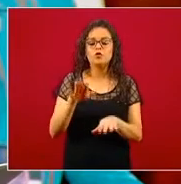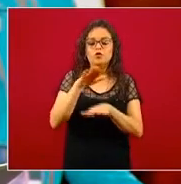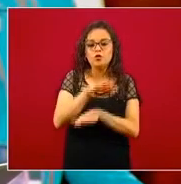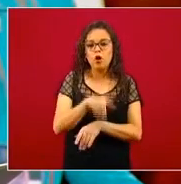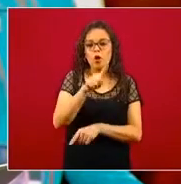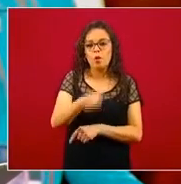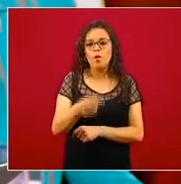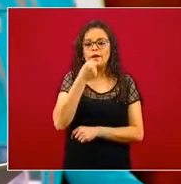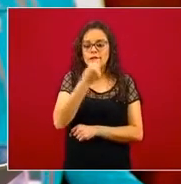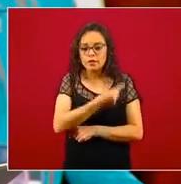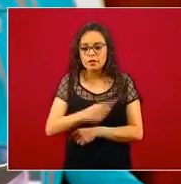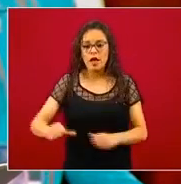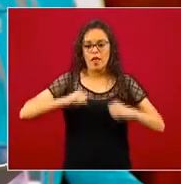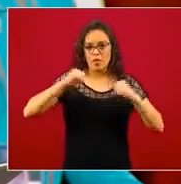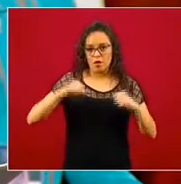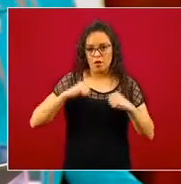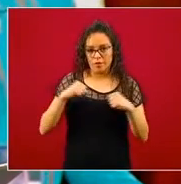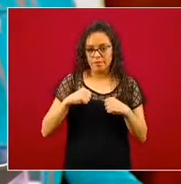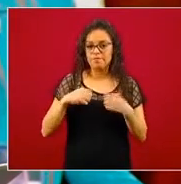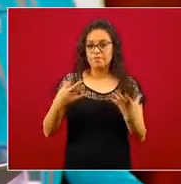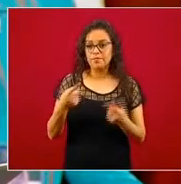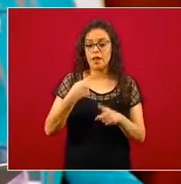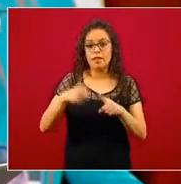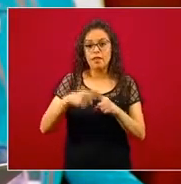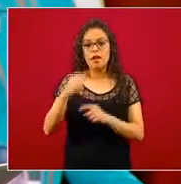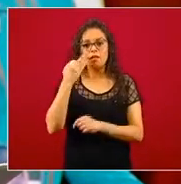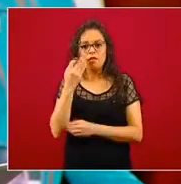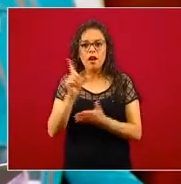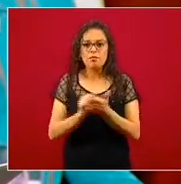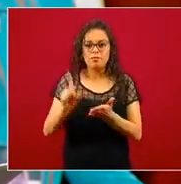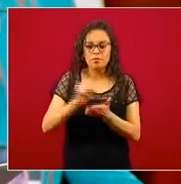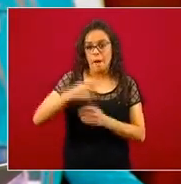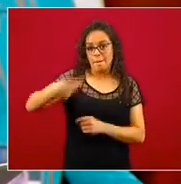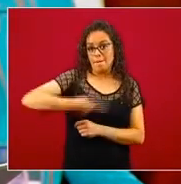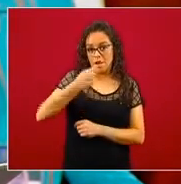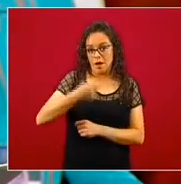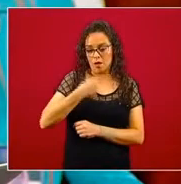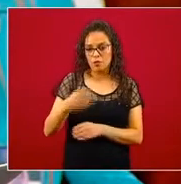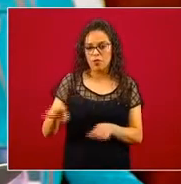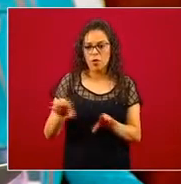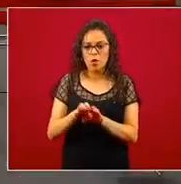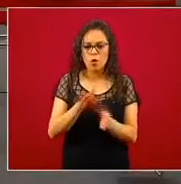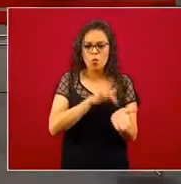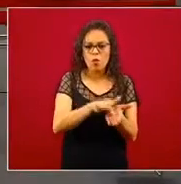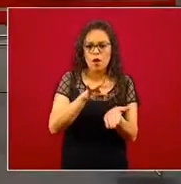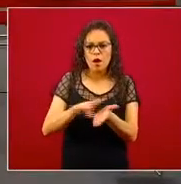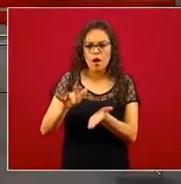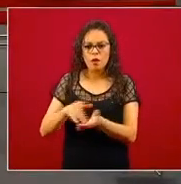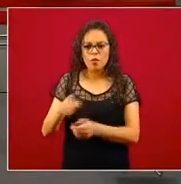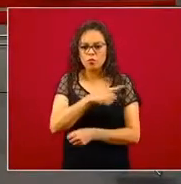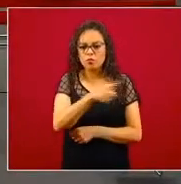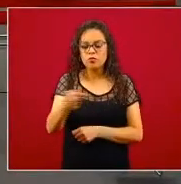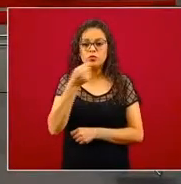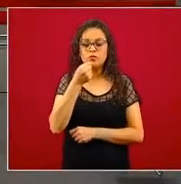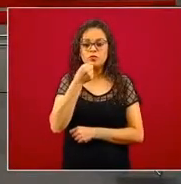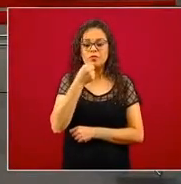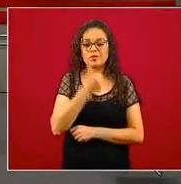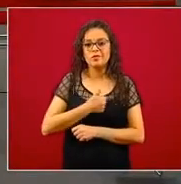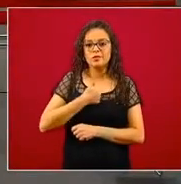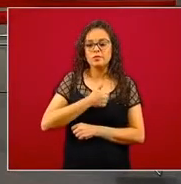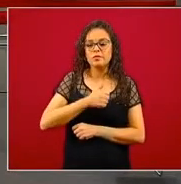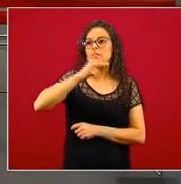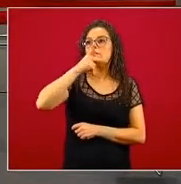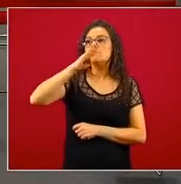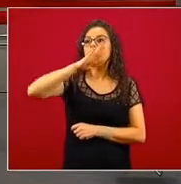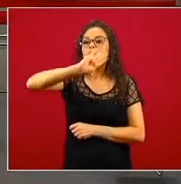functioning. And another vaccine that was also tested in Wuhan, China, that is quite promising